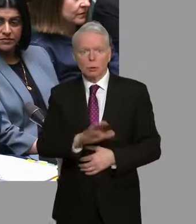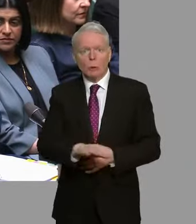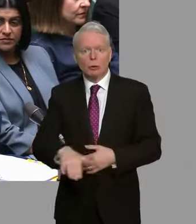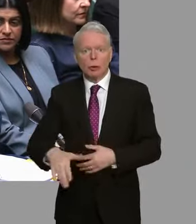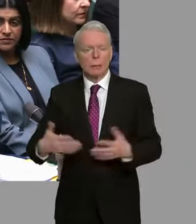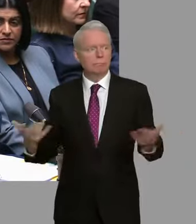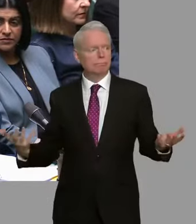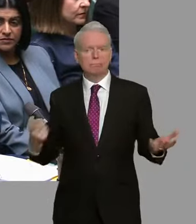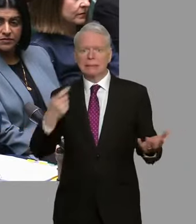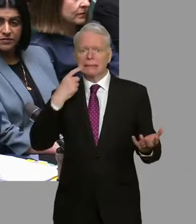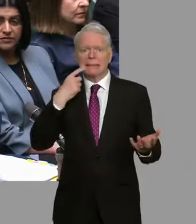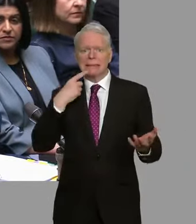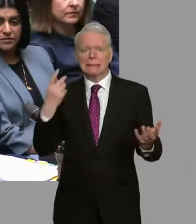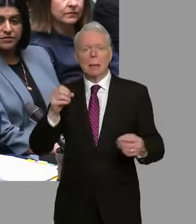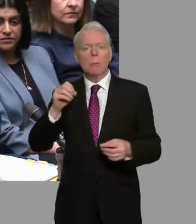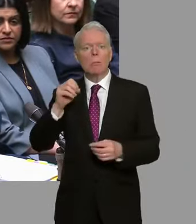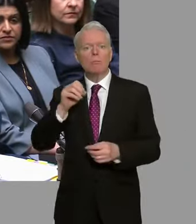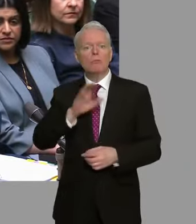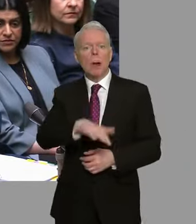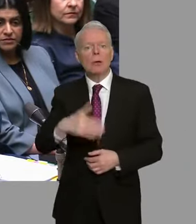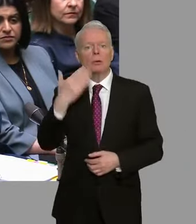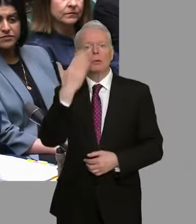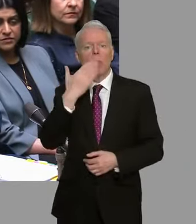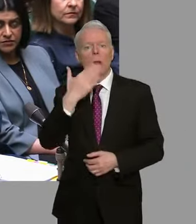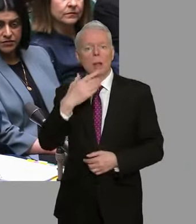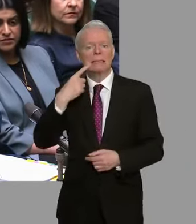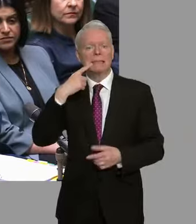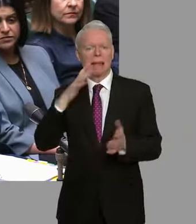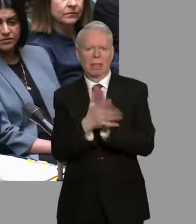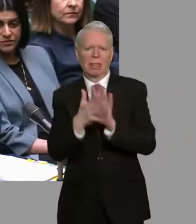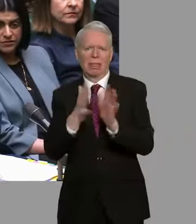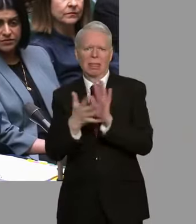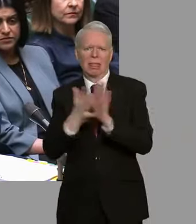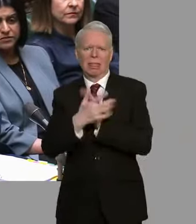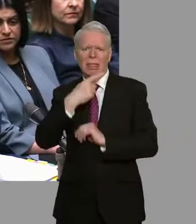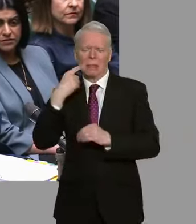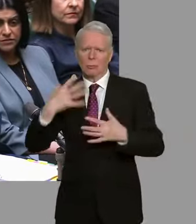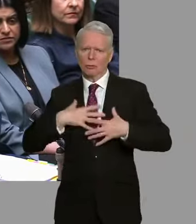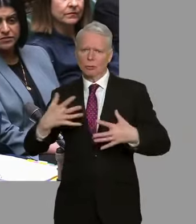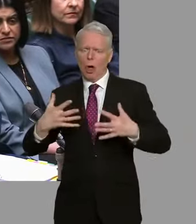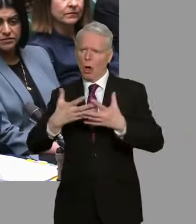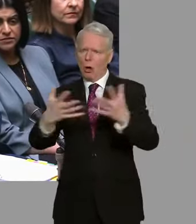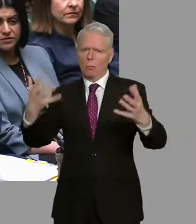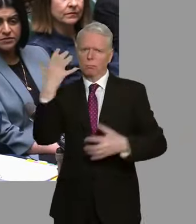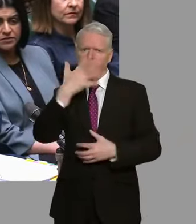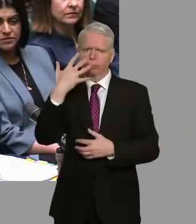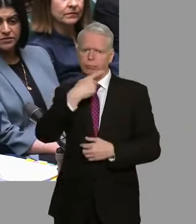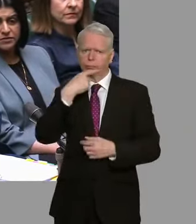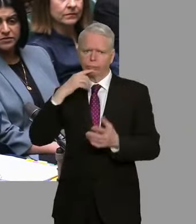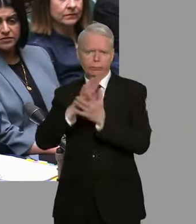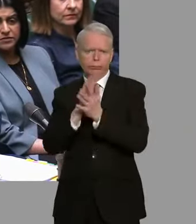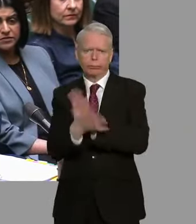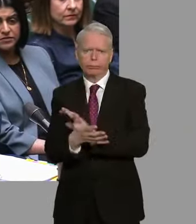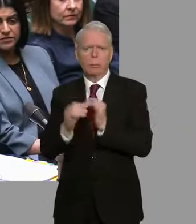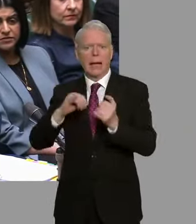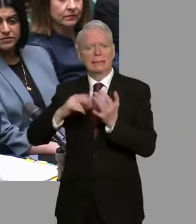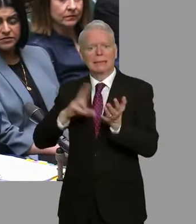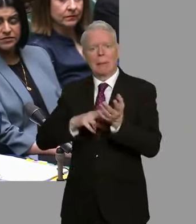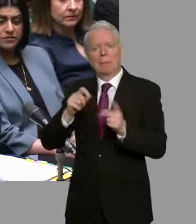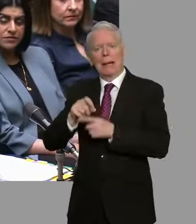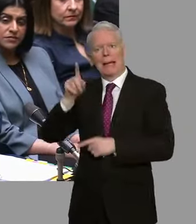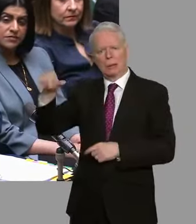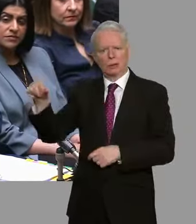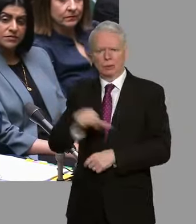children are starting school with tooth decay, that is nothing to crow about. It's something to be ashamed of. Mr. Speaker, here we're